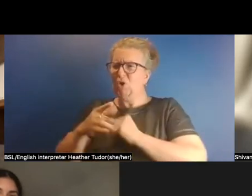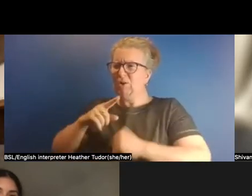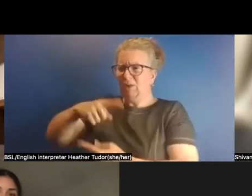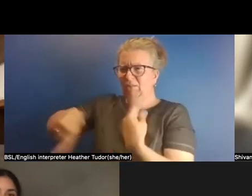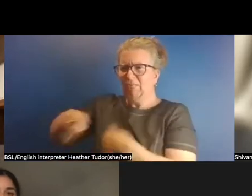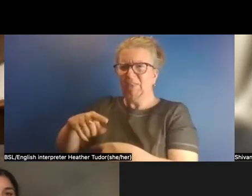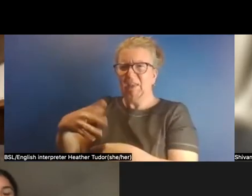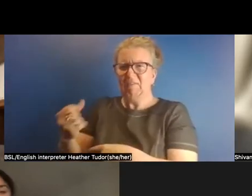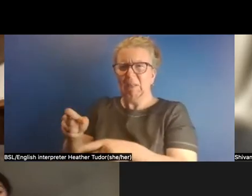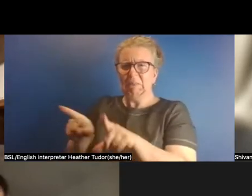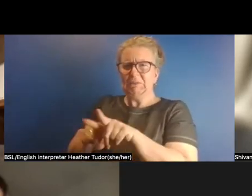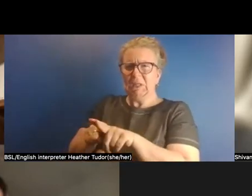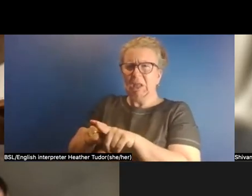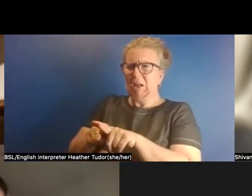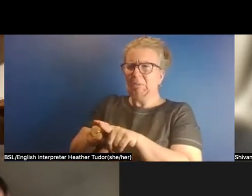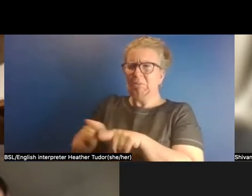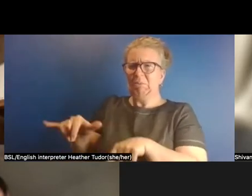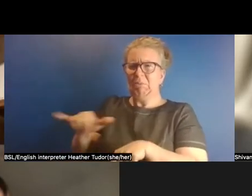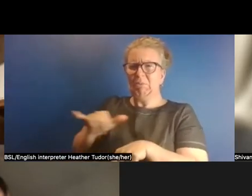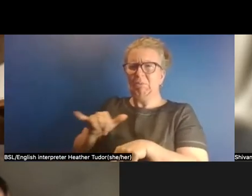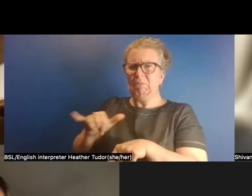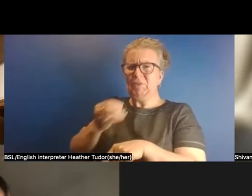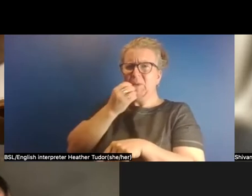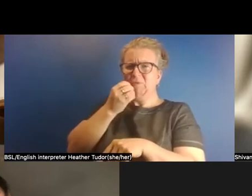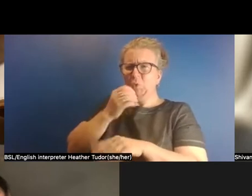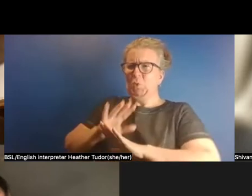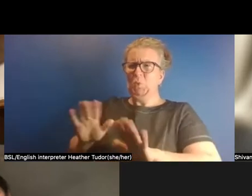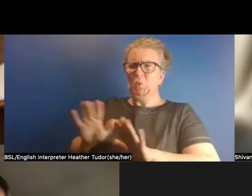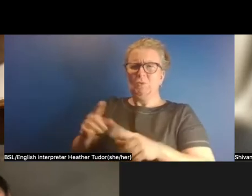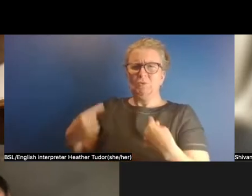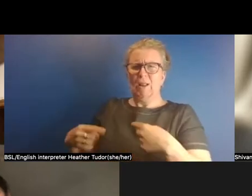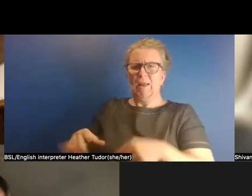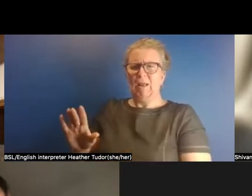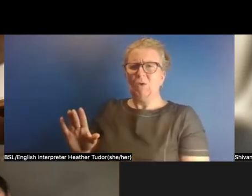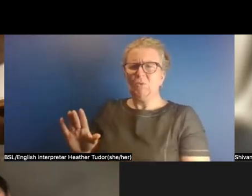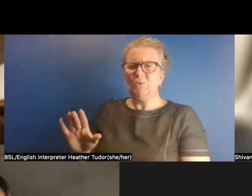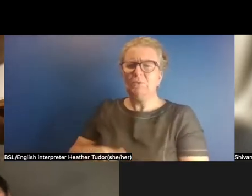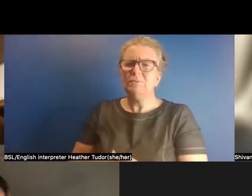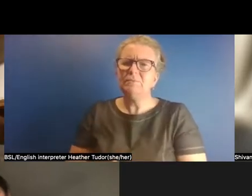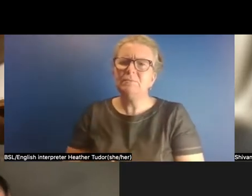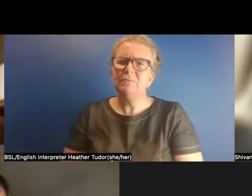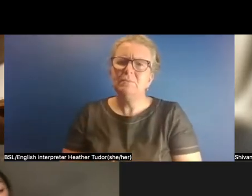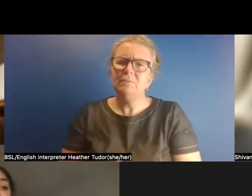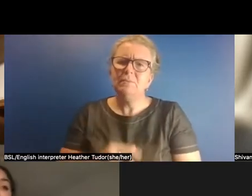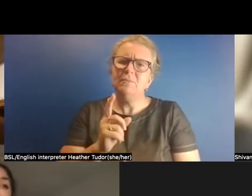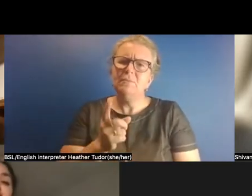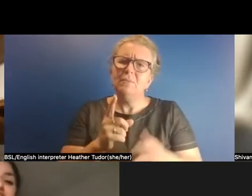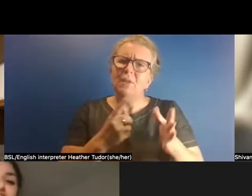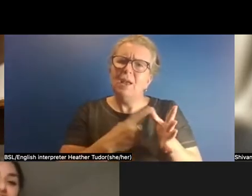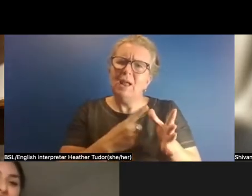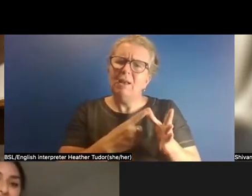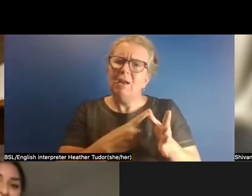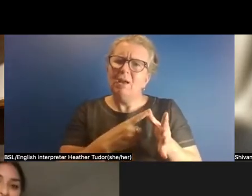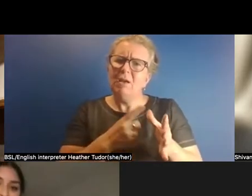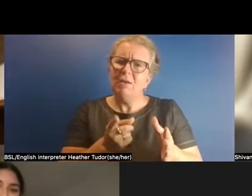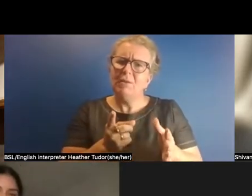hear or experience casteism? And it's Alia, do you want to go first? Like, do you want to talk? I think we